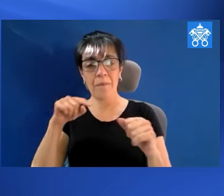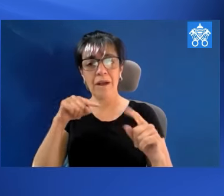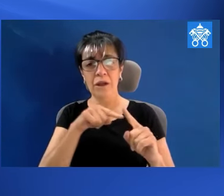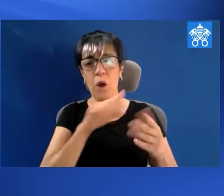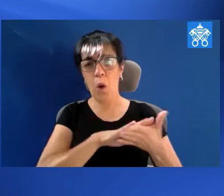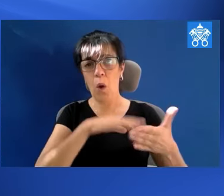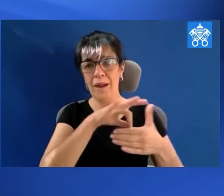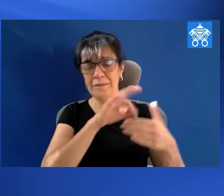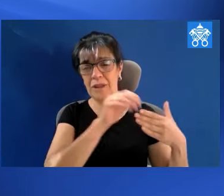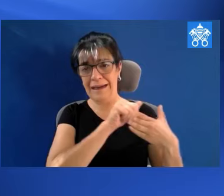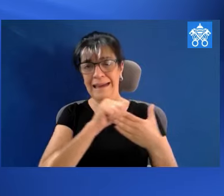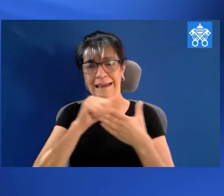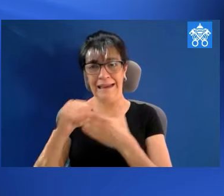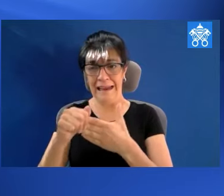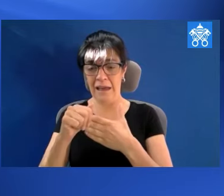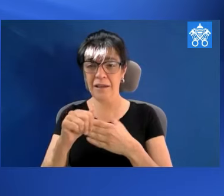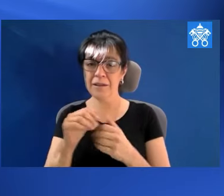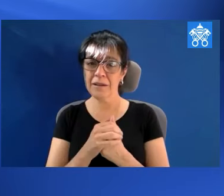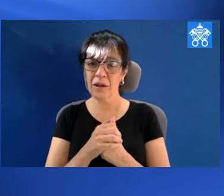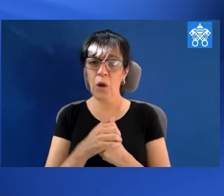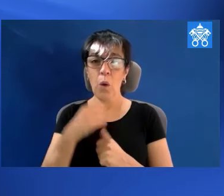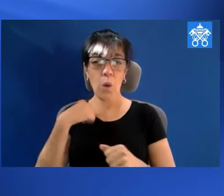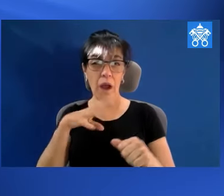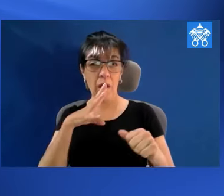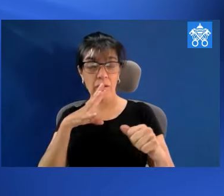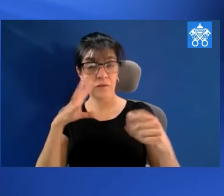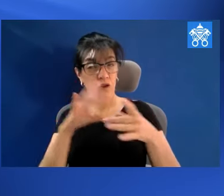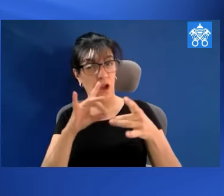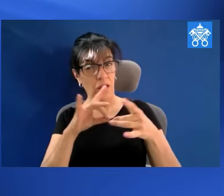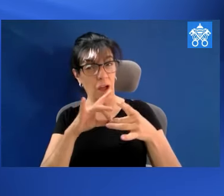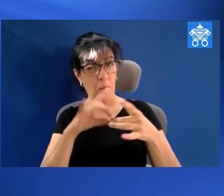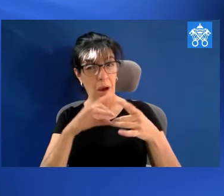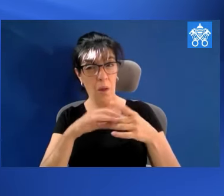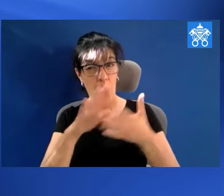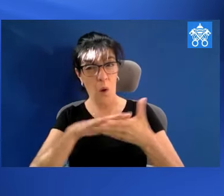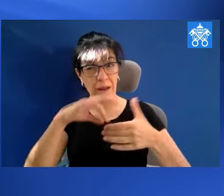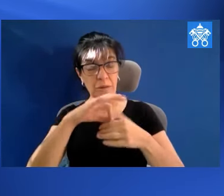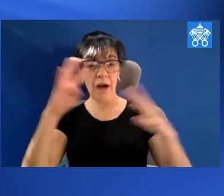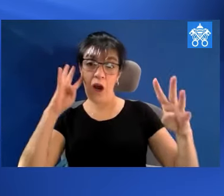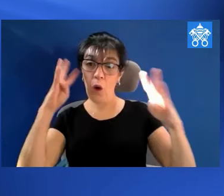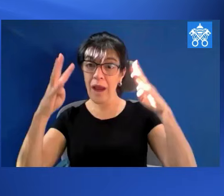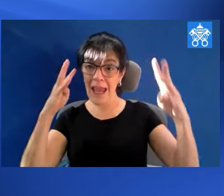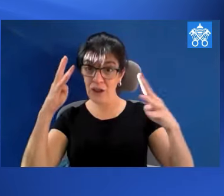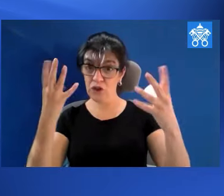Last time we contemplated the work of the Spirit in creation.